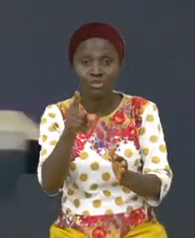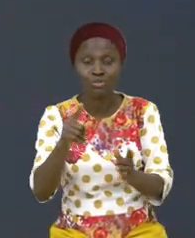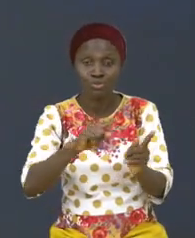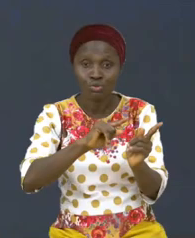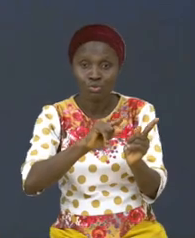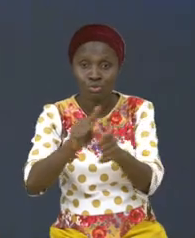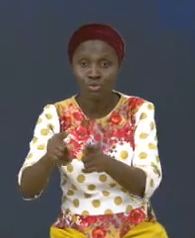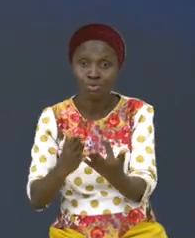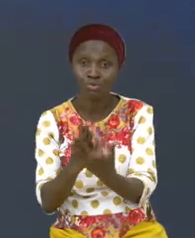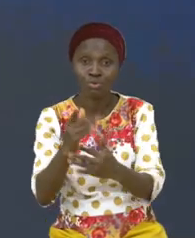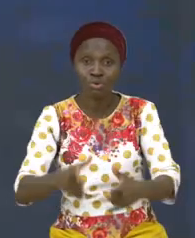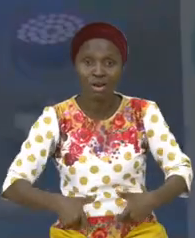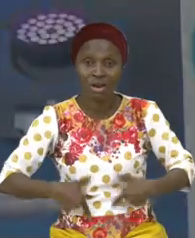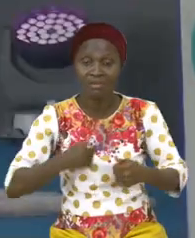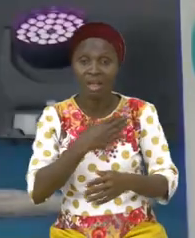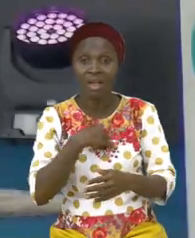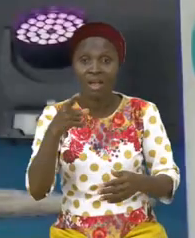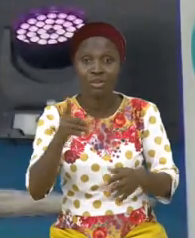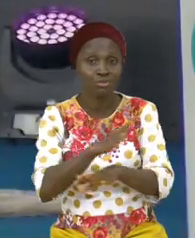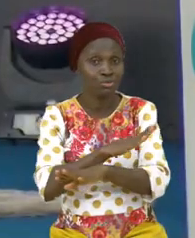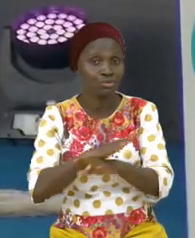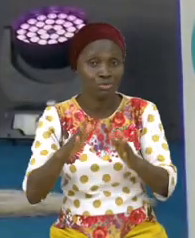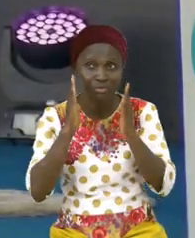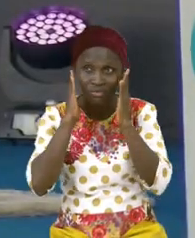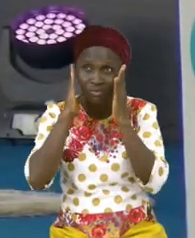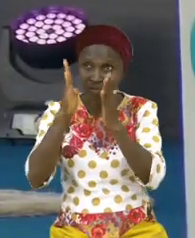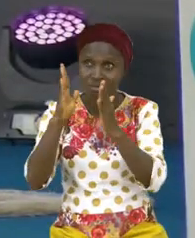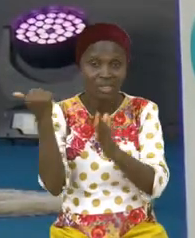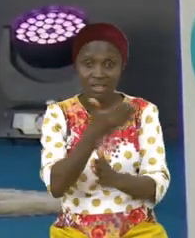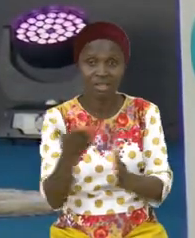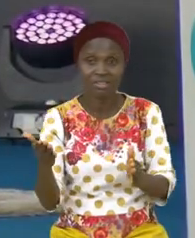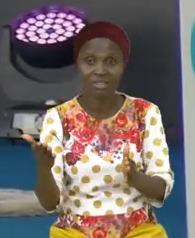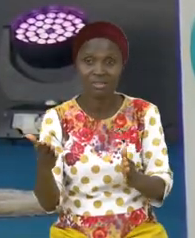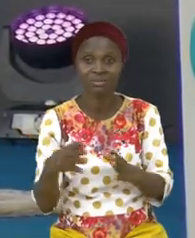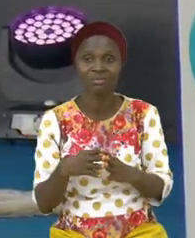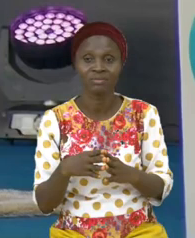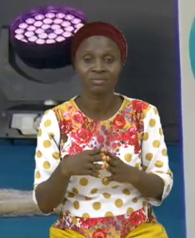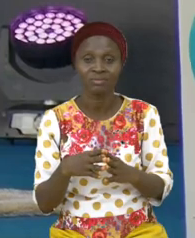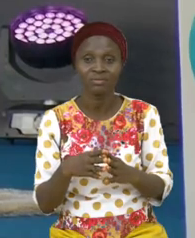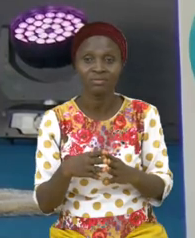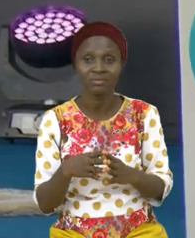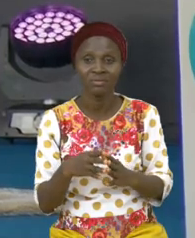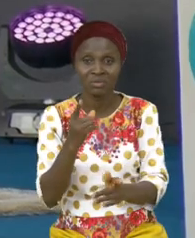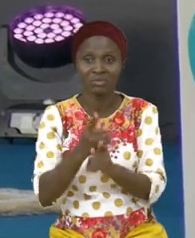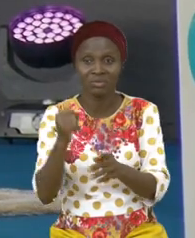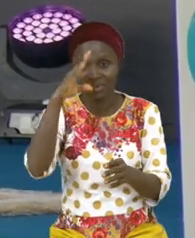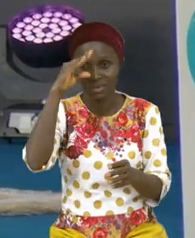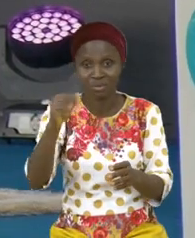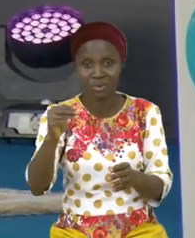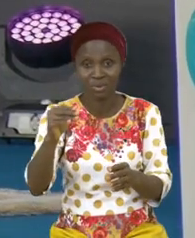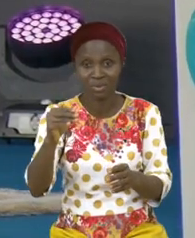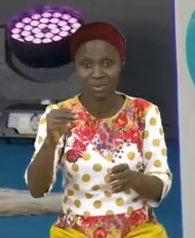you target nothing. Who are you? I'm just a boy, an average